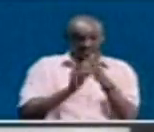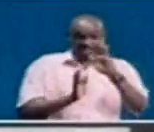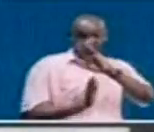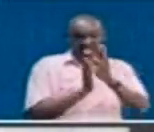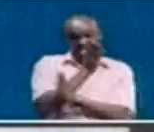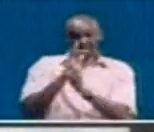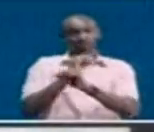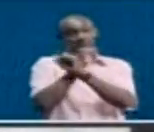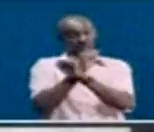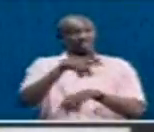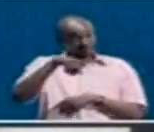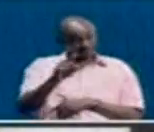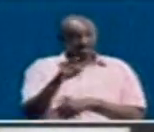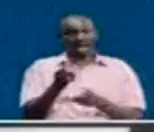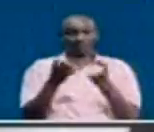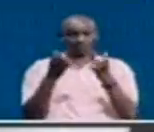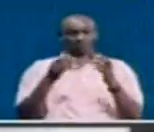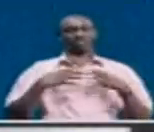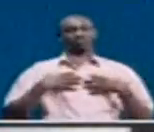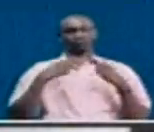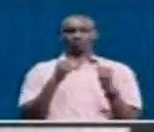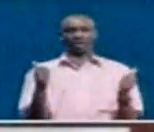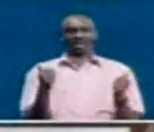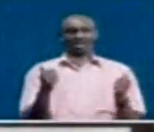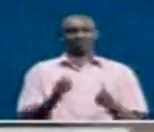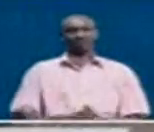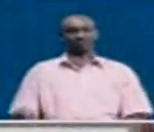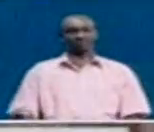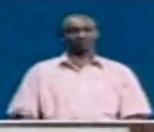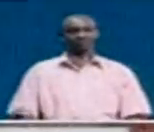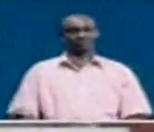way of defense as well as promoting fitness.